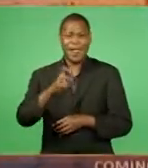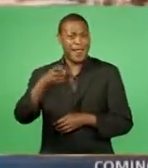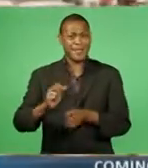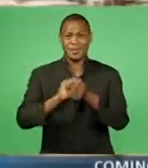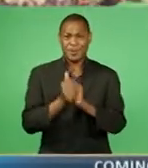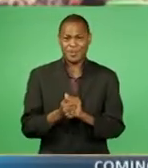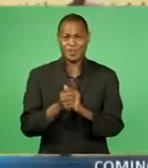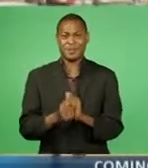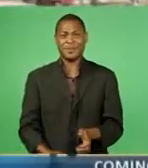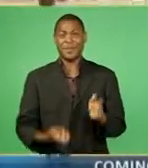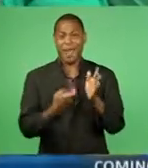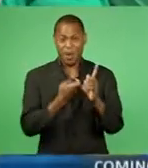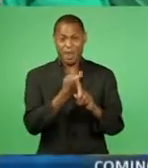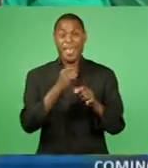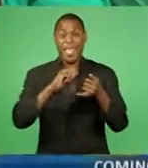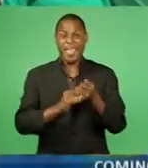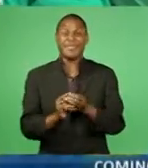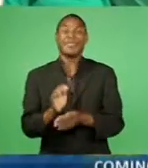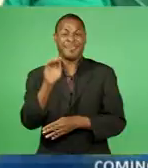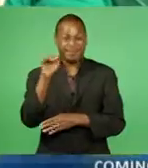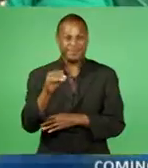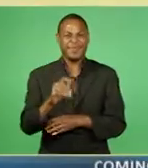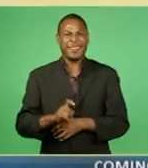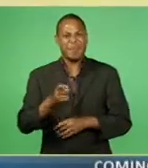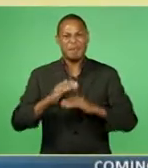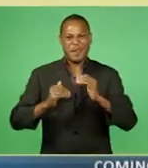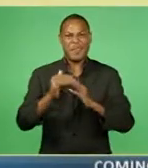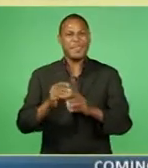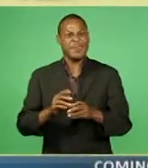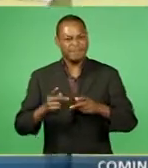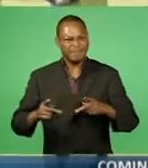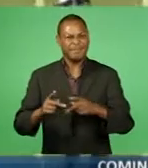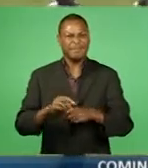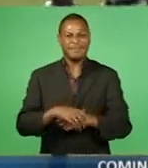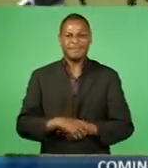sports, RKS in rebuilding phase.